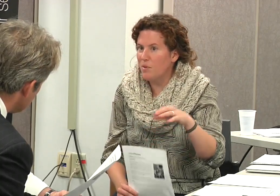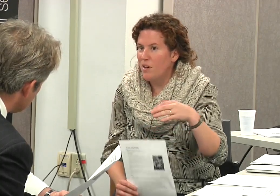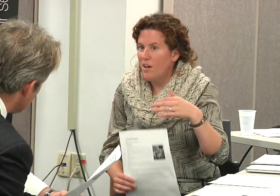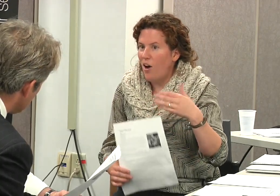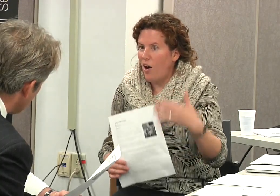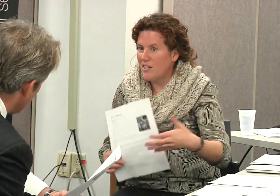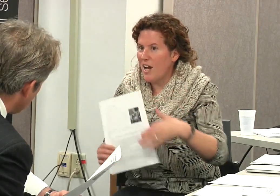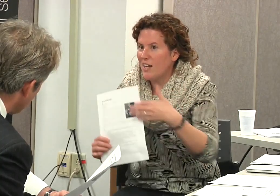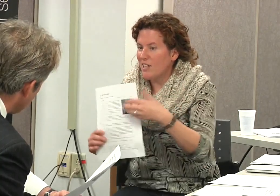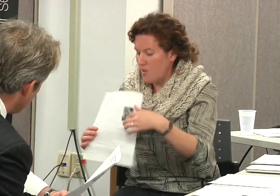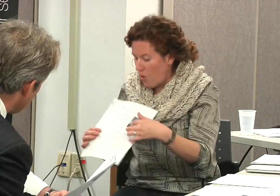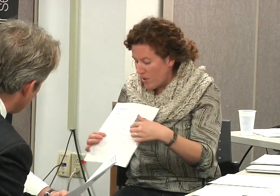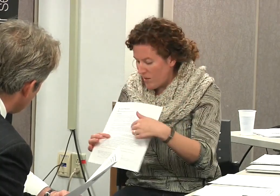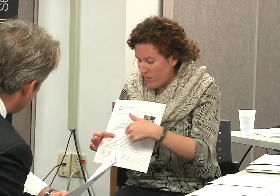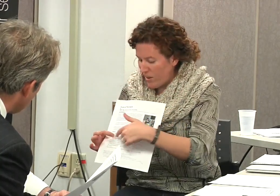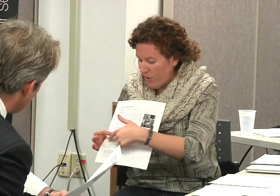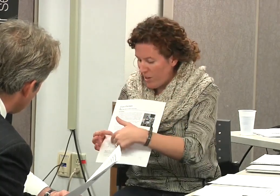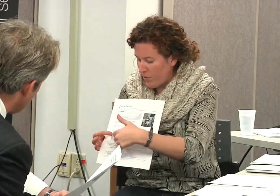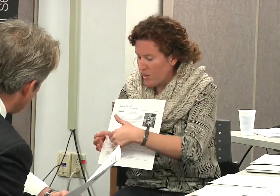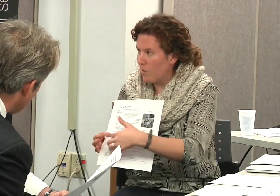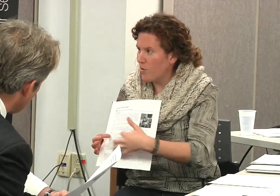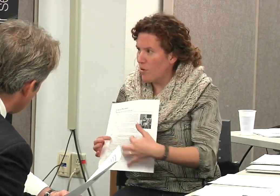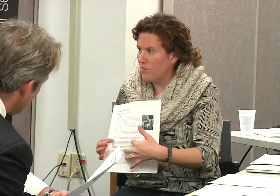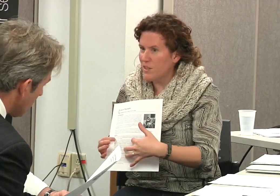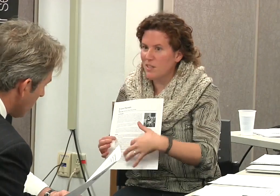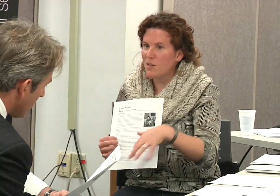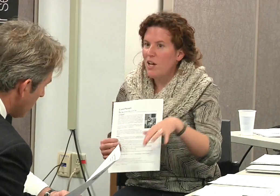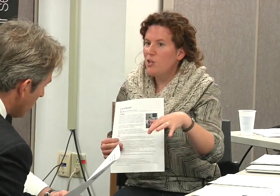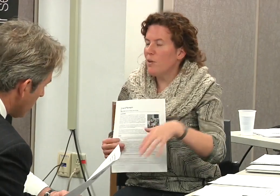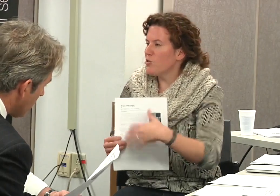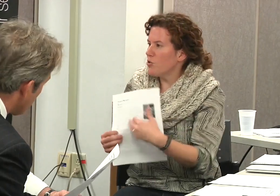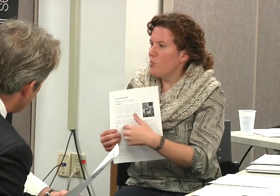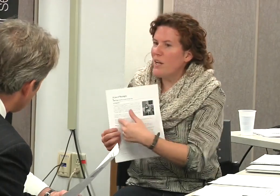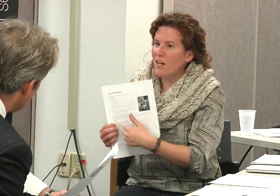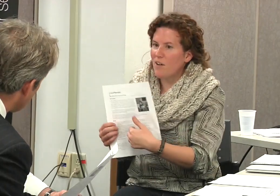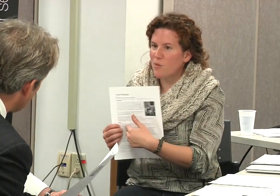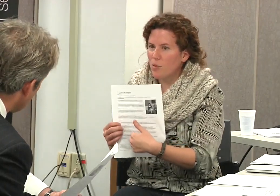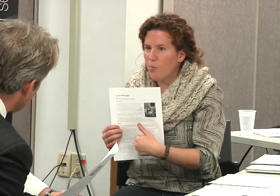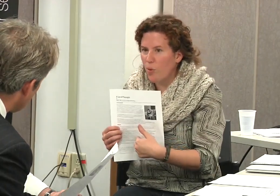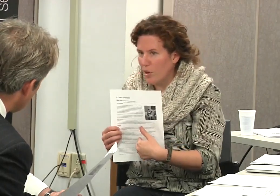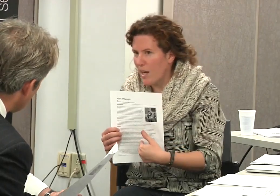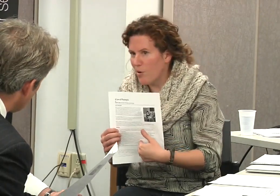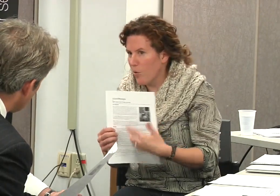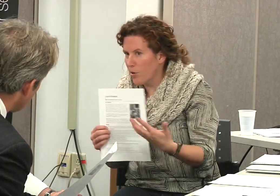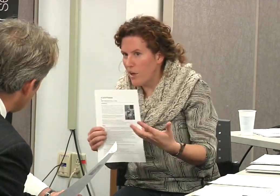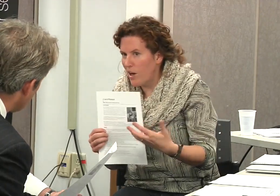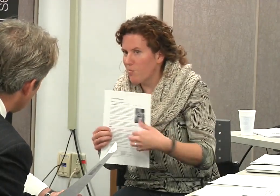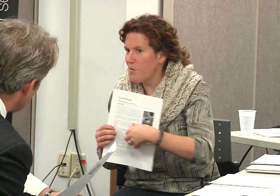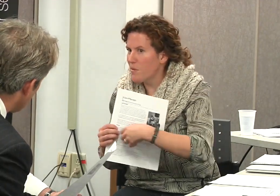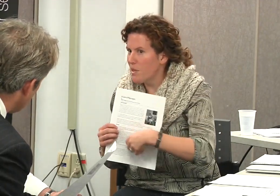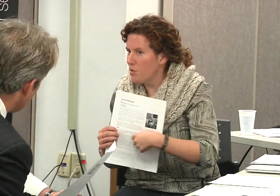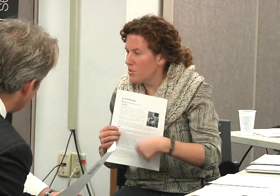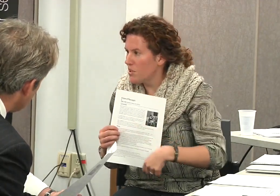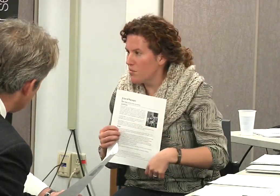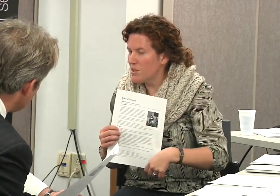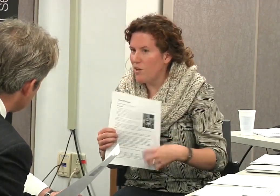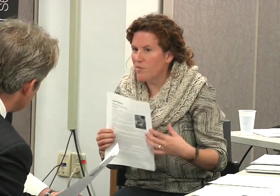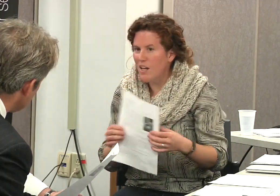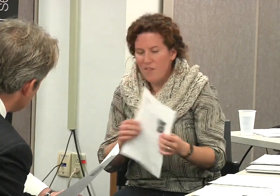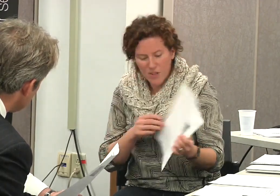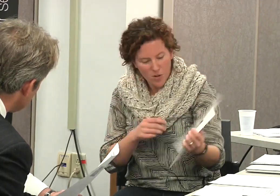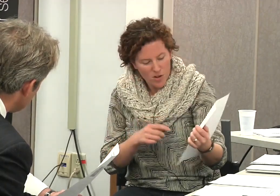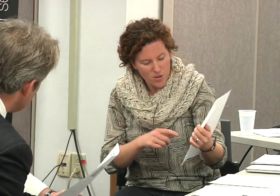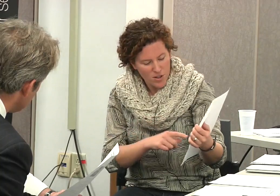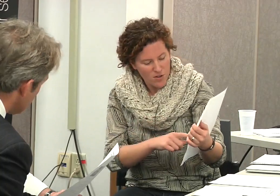class and keep them on task, and knowing then that, okay, if we covered all of this, you might circle back and have them report out or not. Maybe they make notes